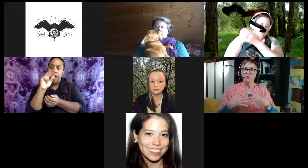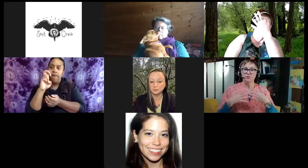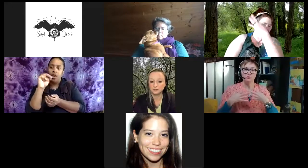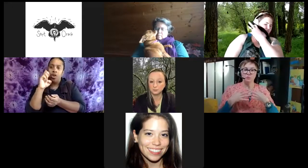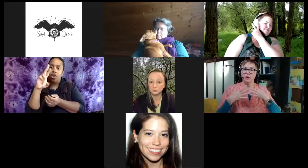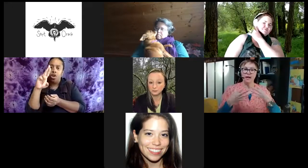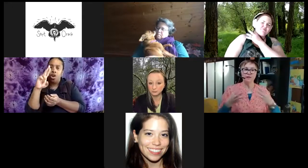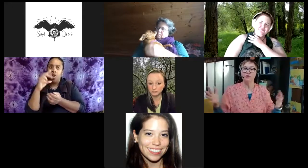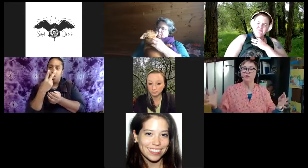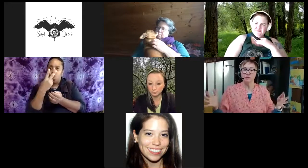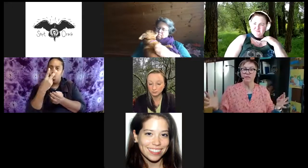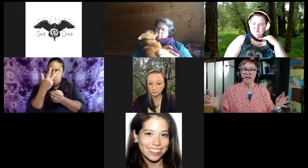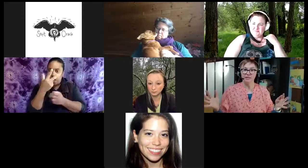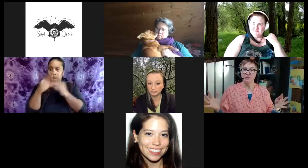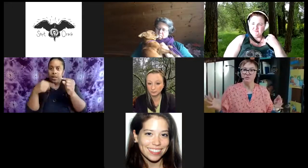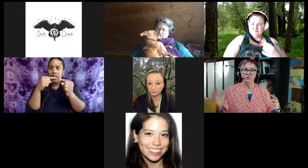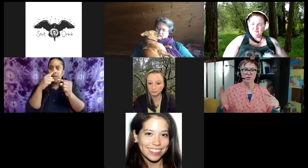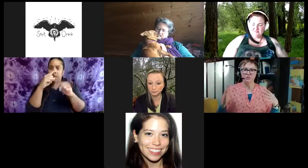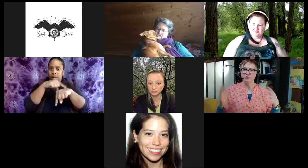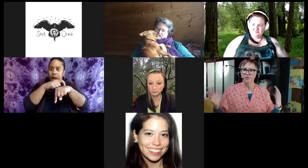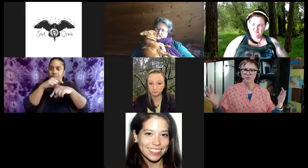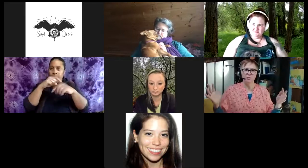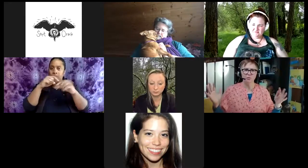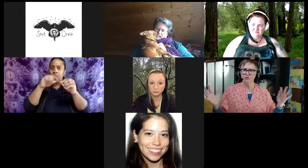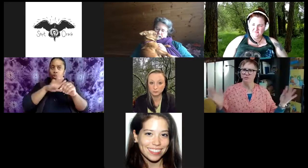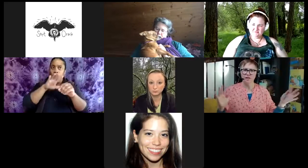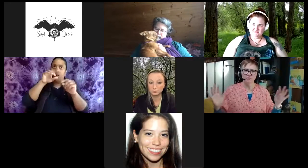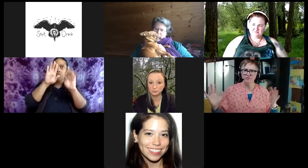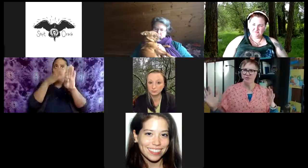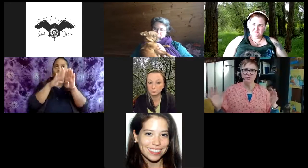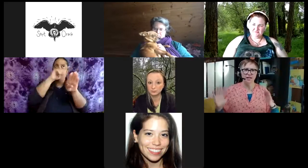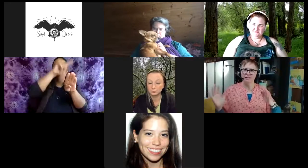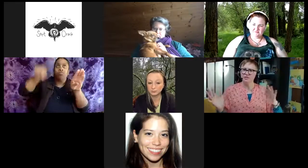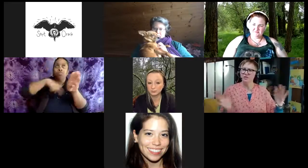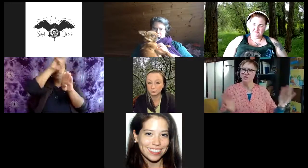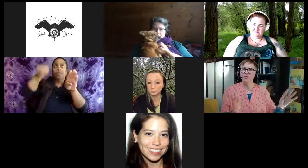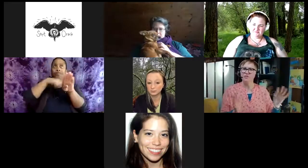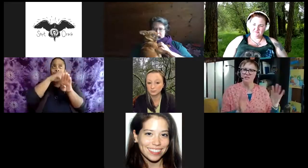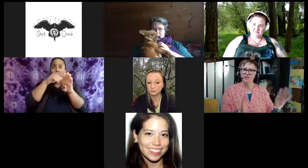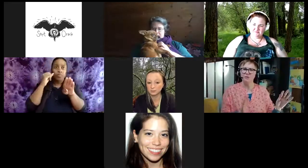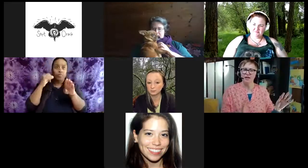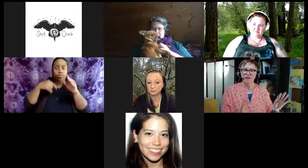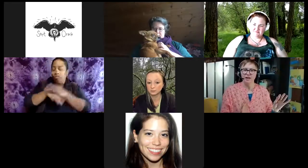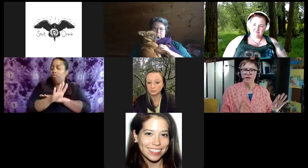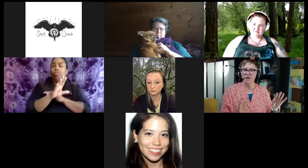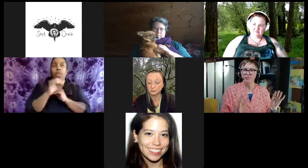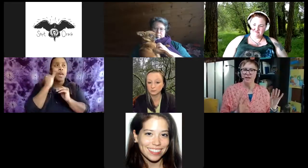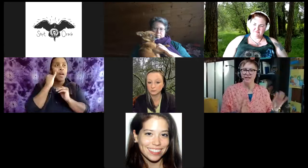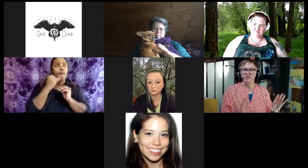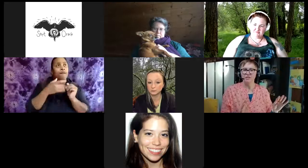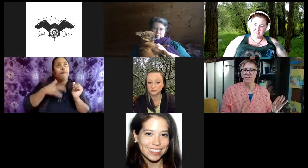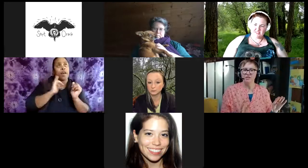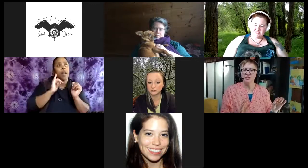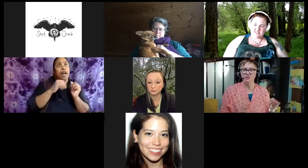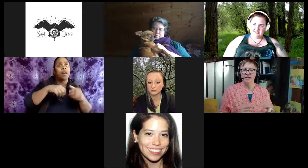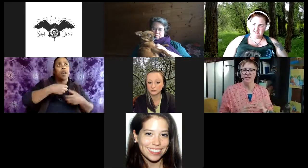open to wherever you're going to be guided to. You know, if you feel this pull to go left versus right, then just go and see where that